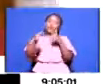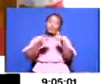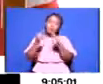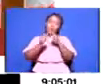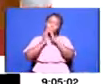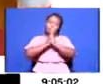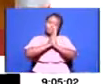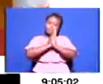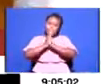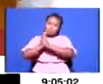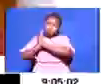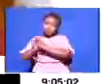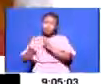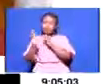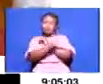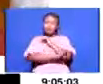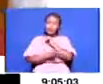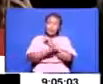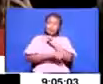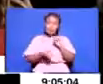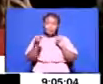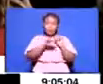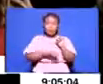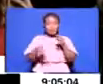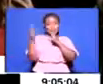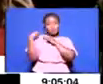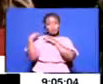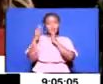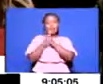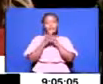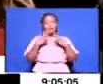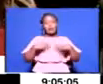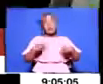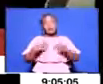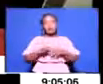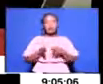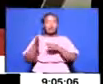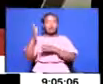as our mandate and as the people of God. Ruth Wamboy for Sunday Express.